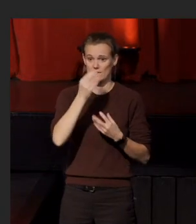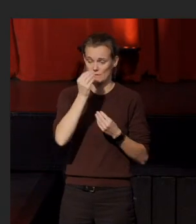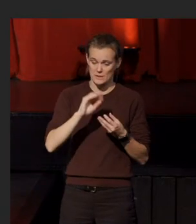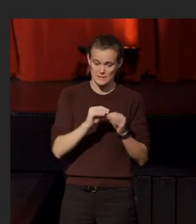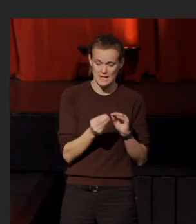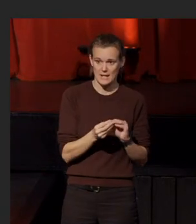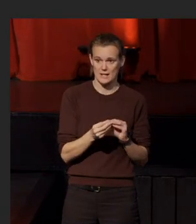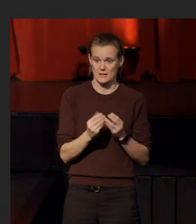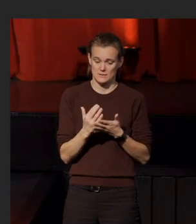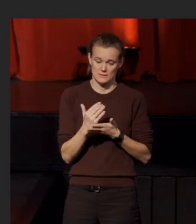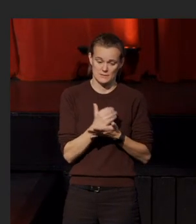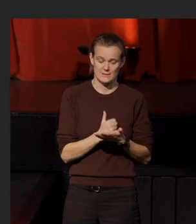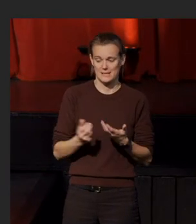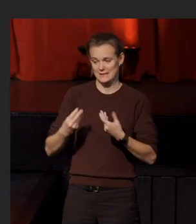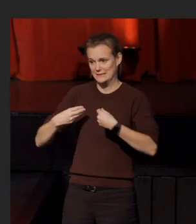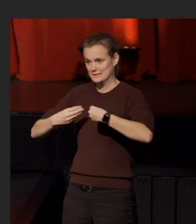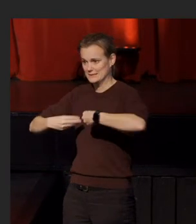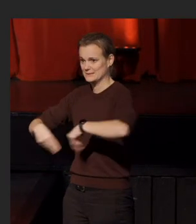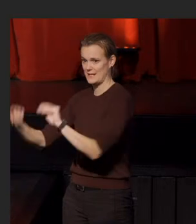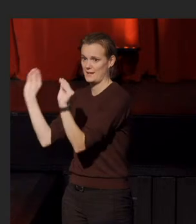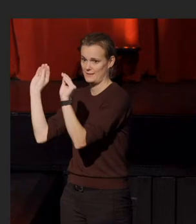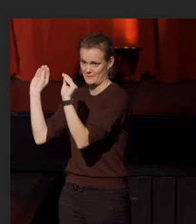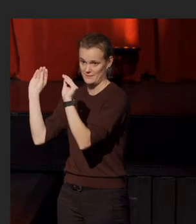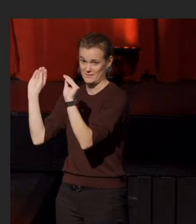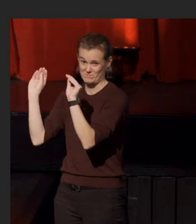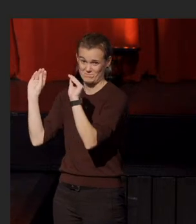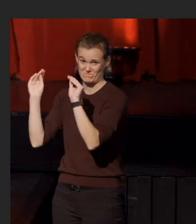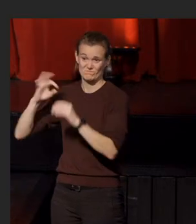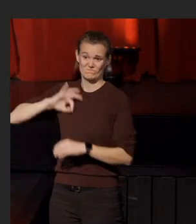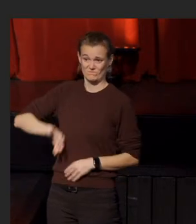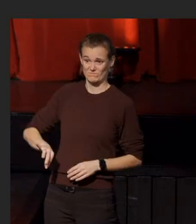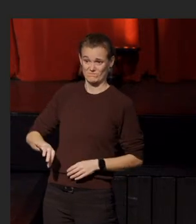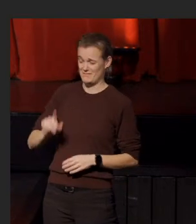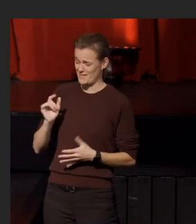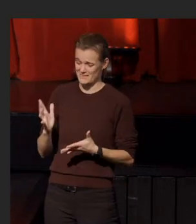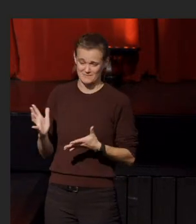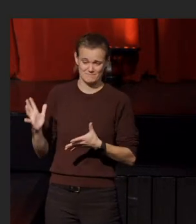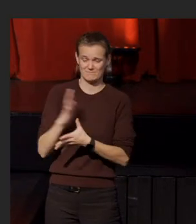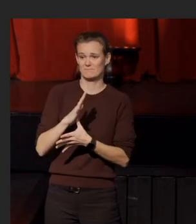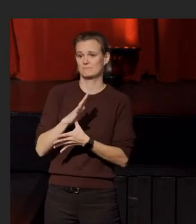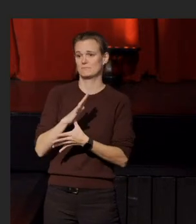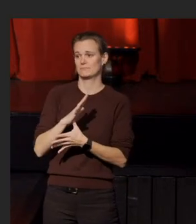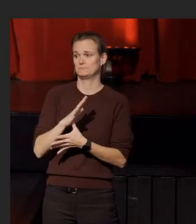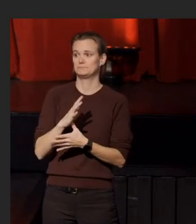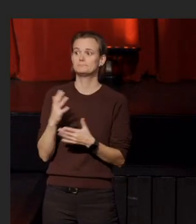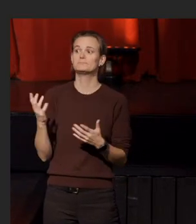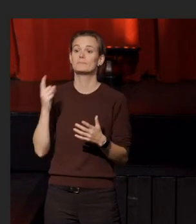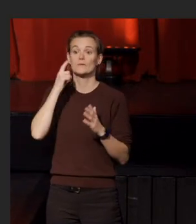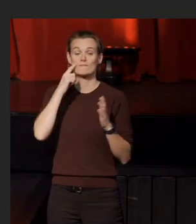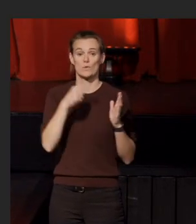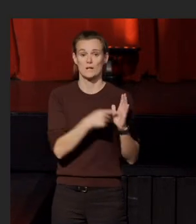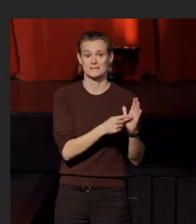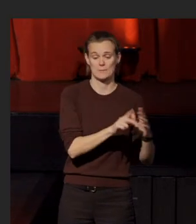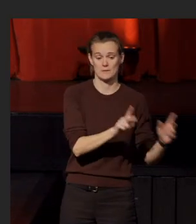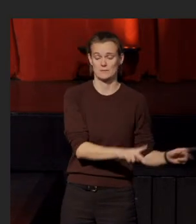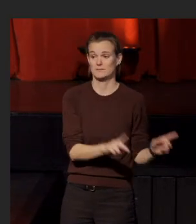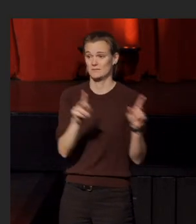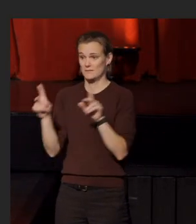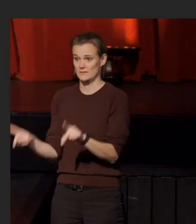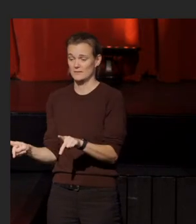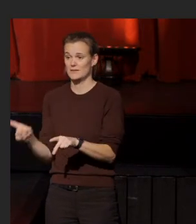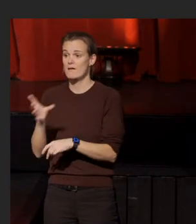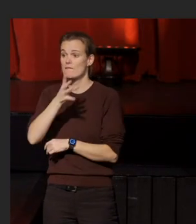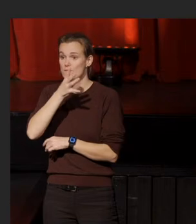advertising purposes. One way to think about this is we are the livestock for their data farms.